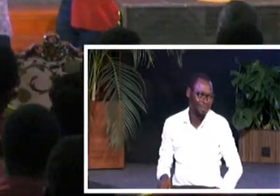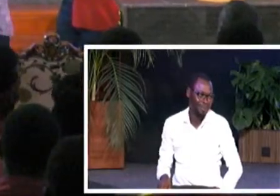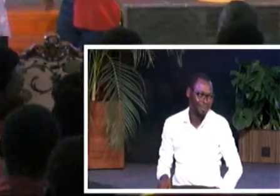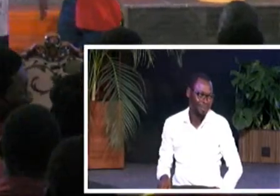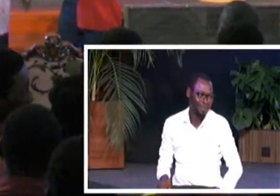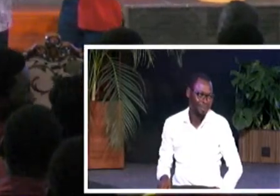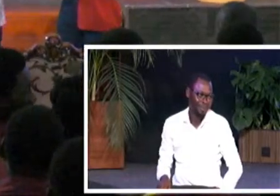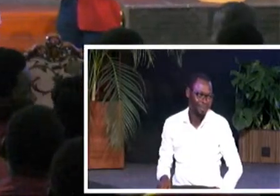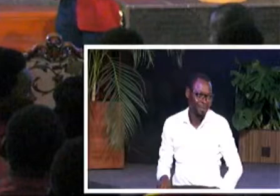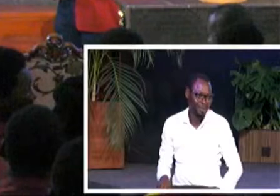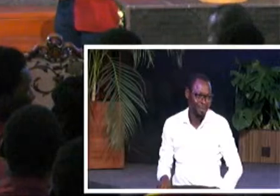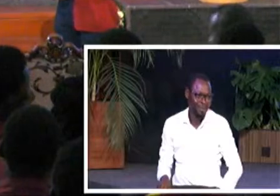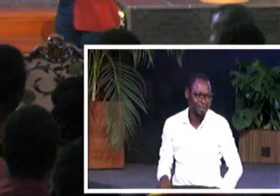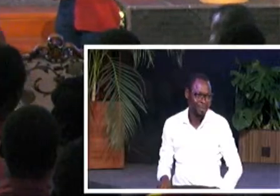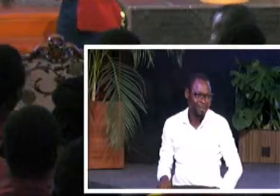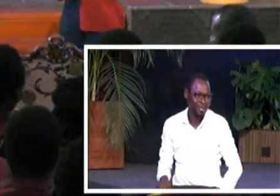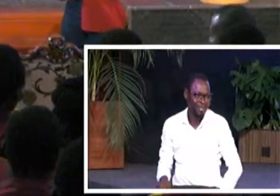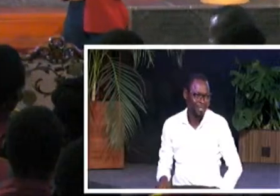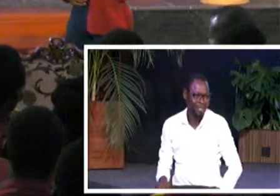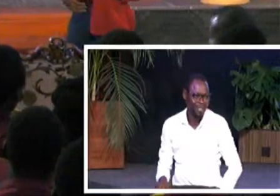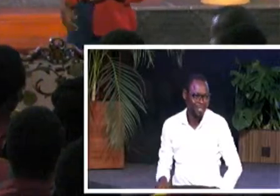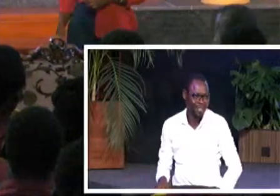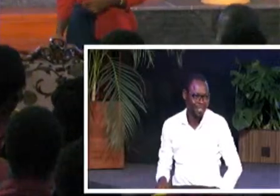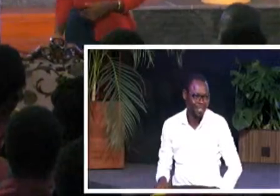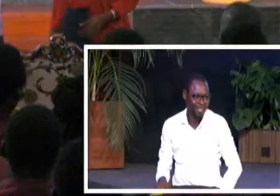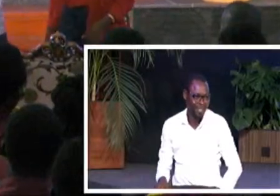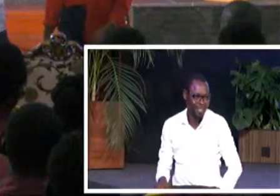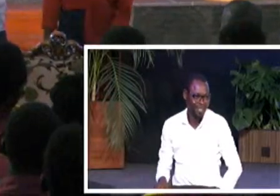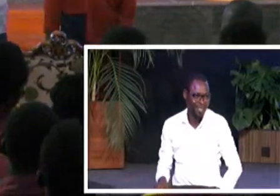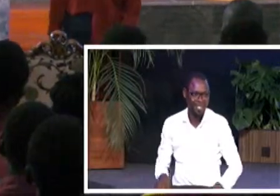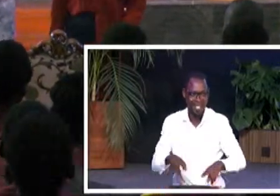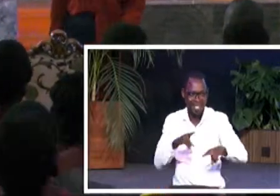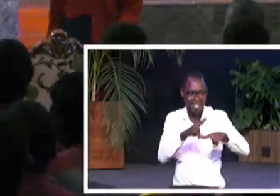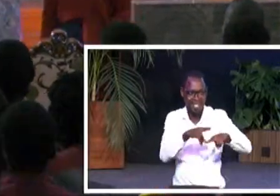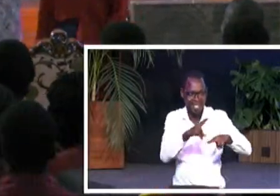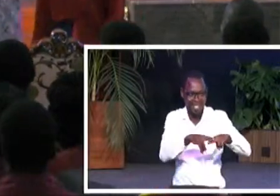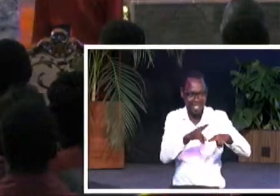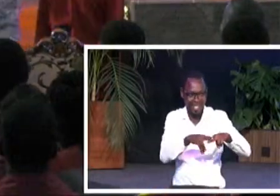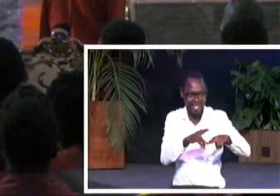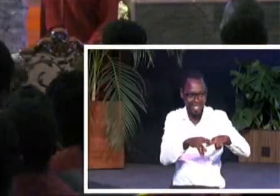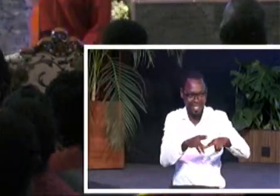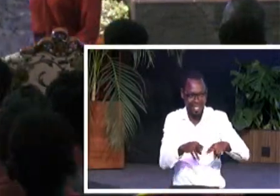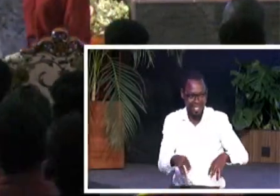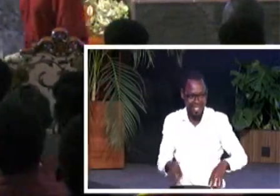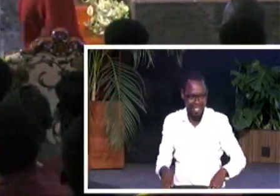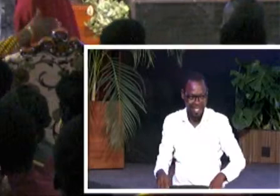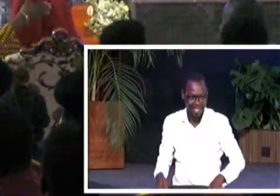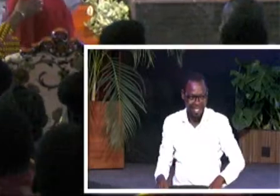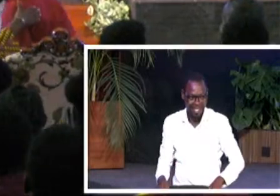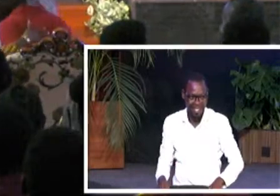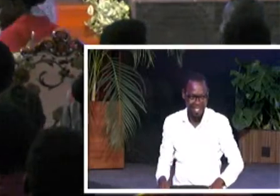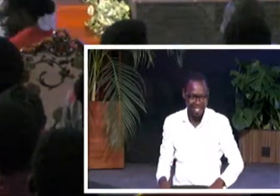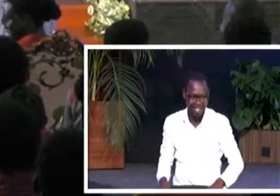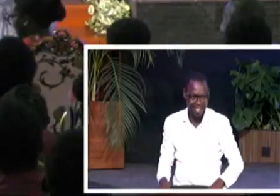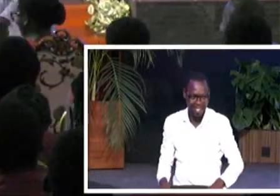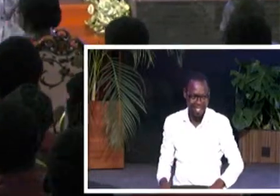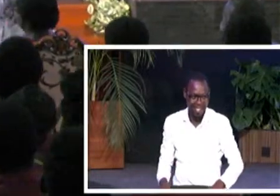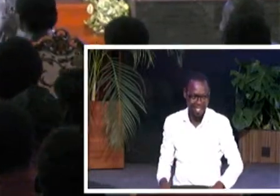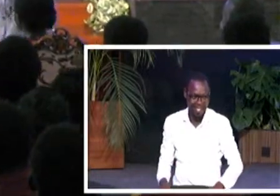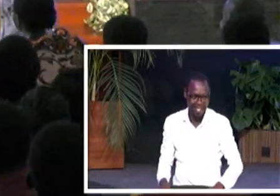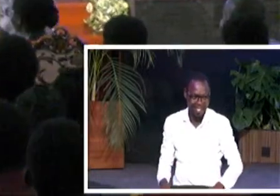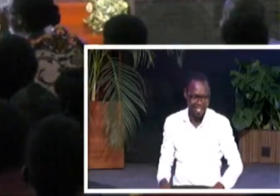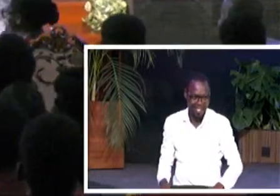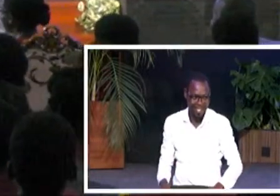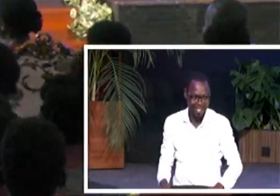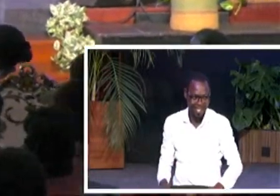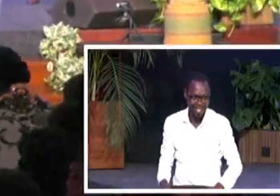UPSC. Sit by comfort. Sit on my chair. Sit by comfort and chat with her. That's your